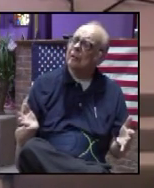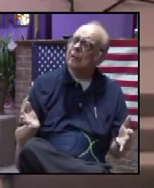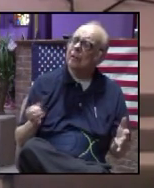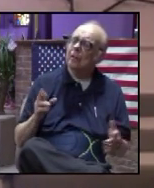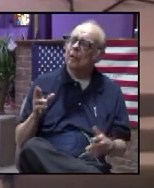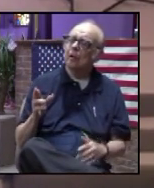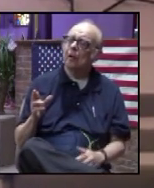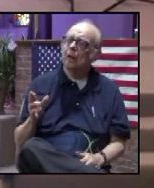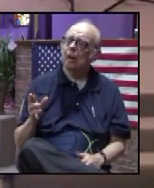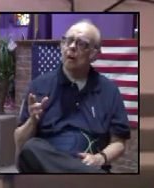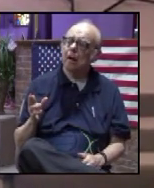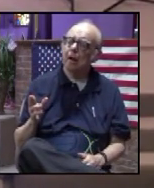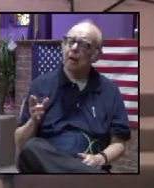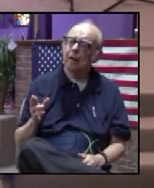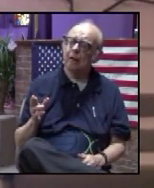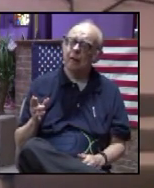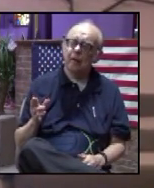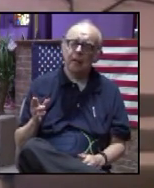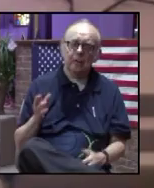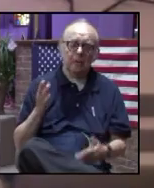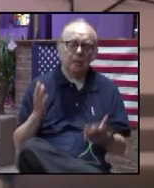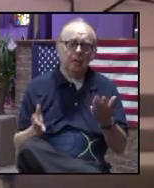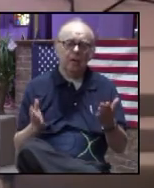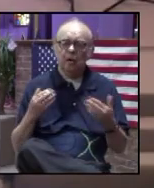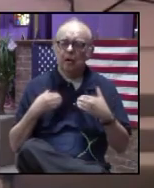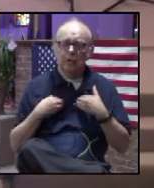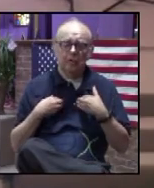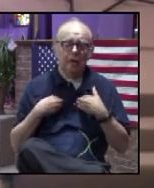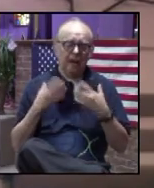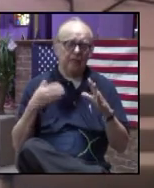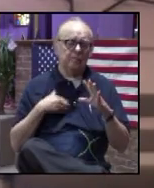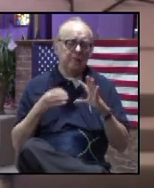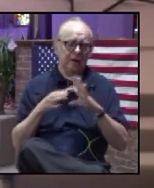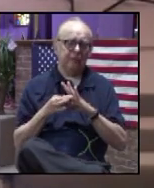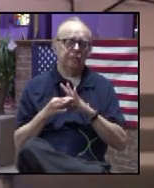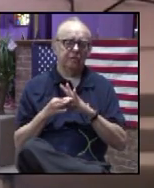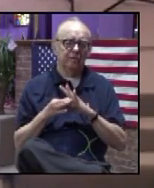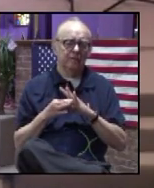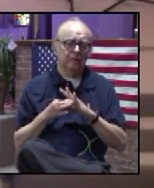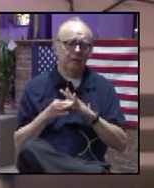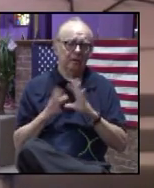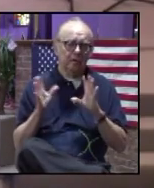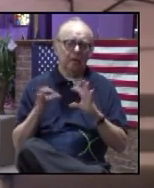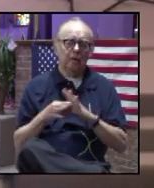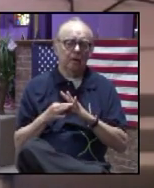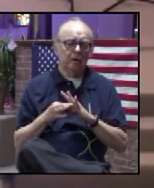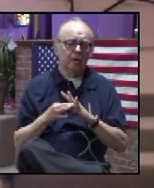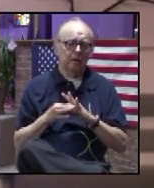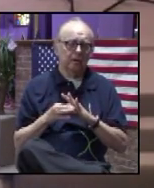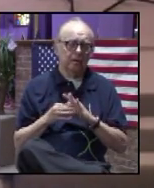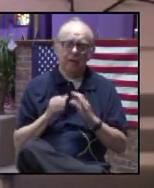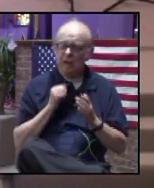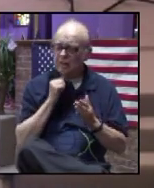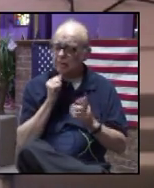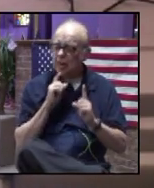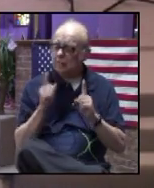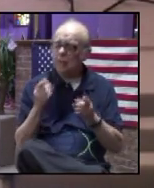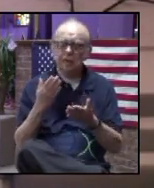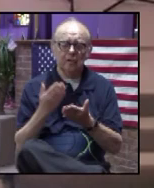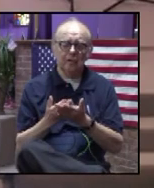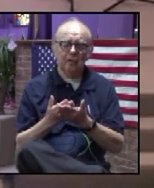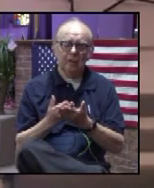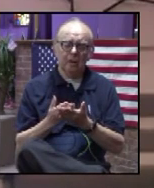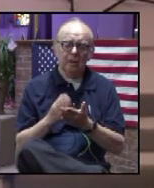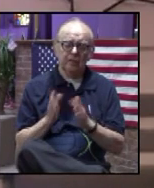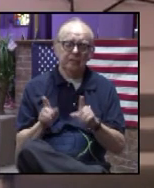Or it may be that you're in a relationship and your relationship is not going well. It seems